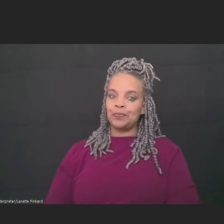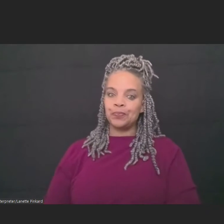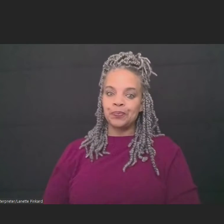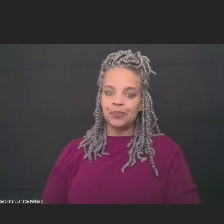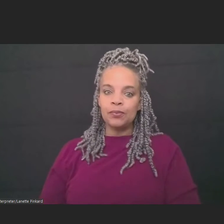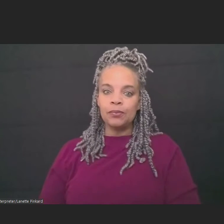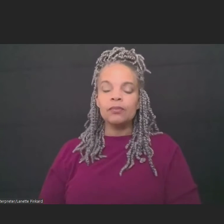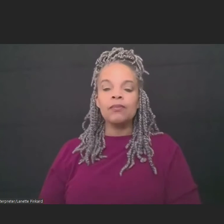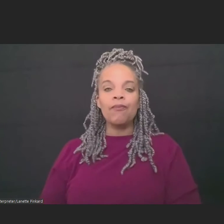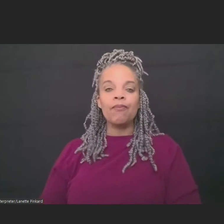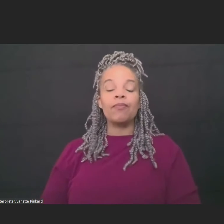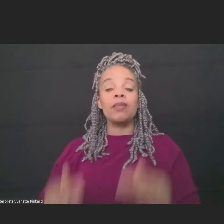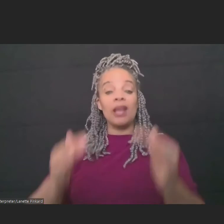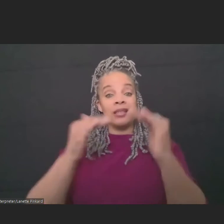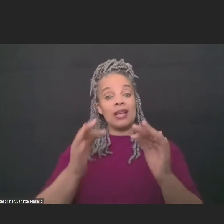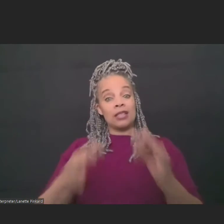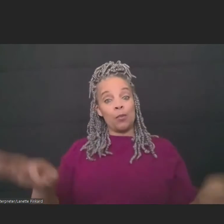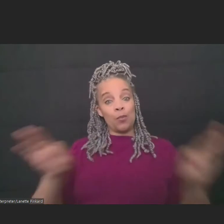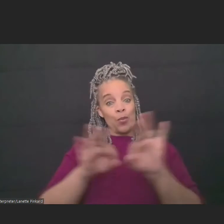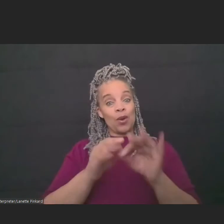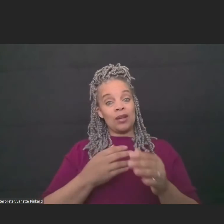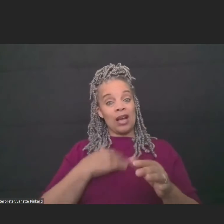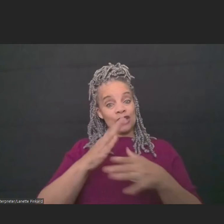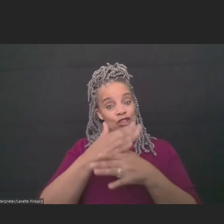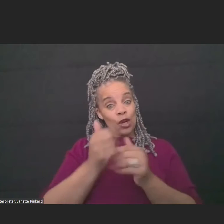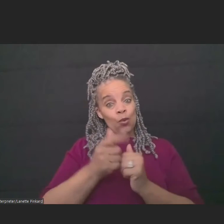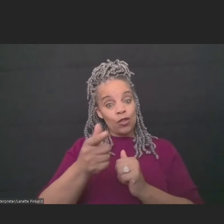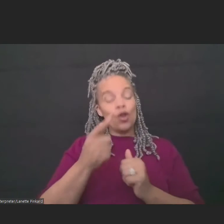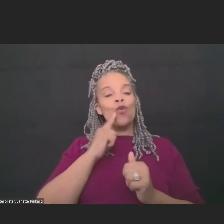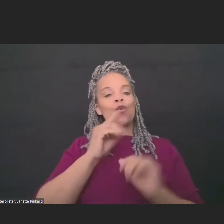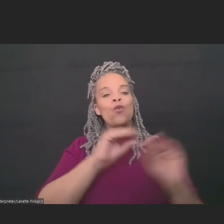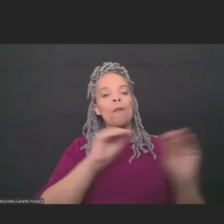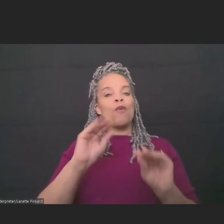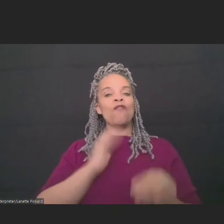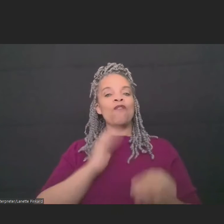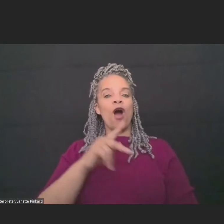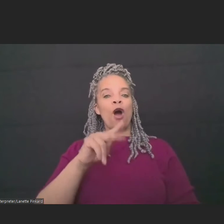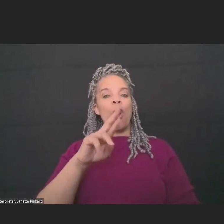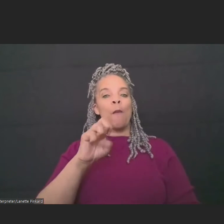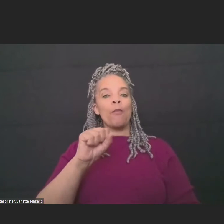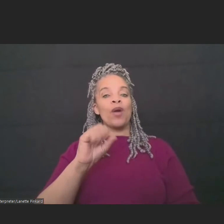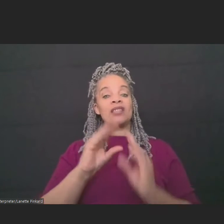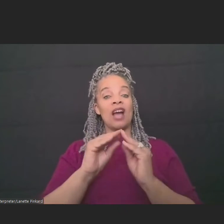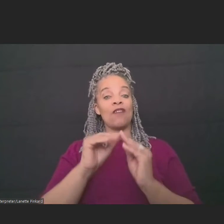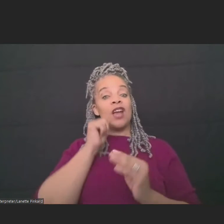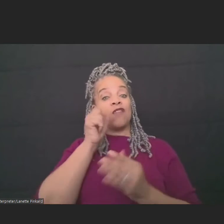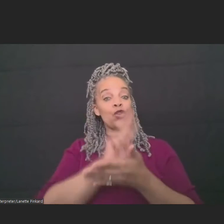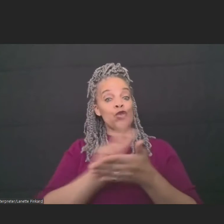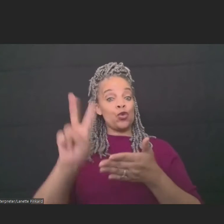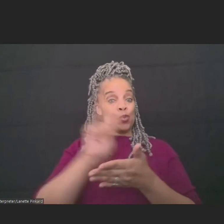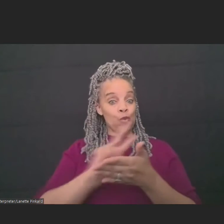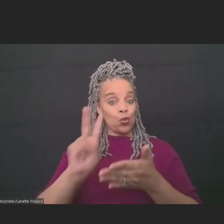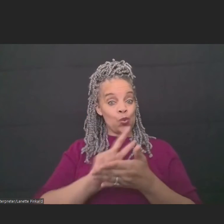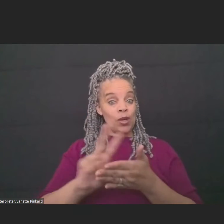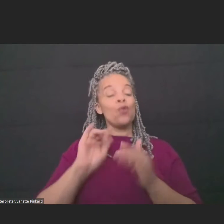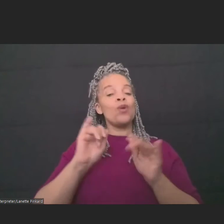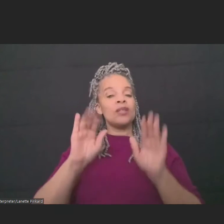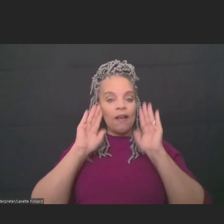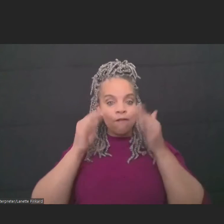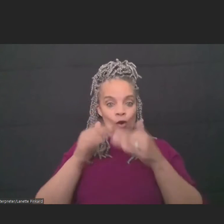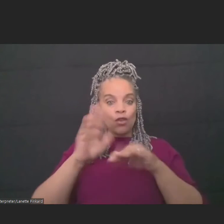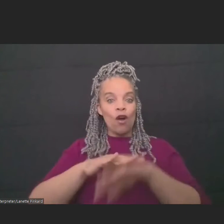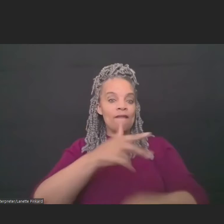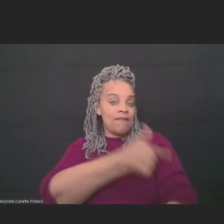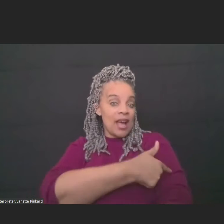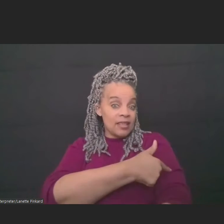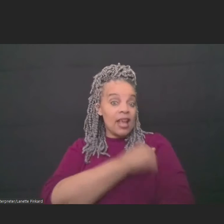The next most important thing I have to share with you is we're going to move our press conferences to every other week. We stay focused on vaccinations, and if there